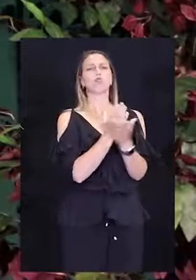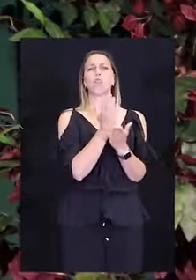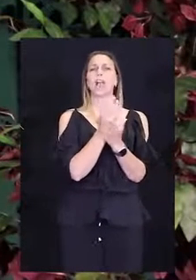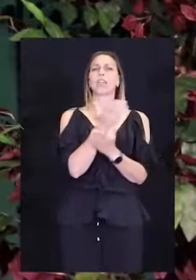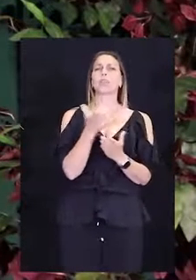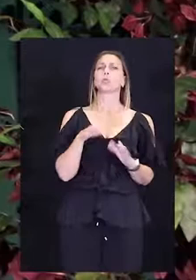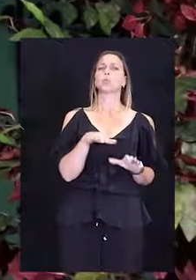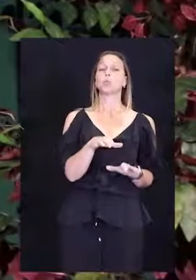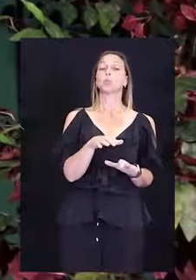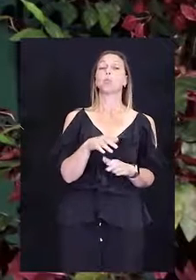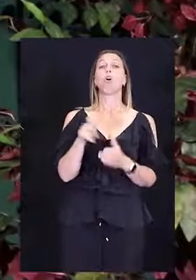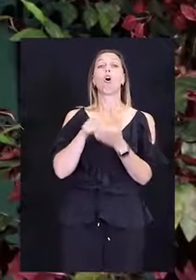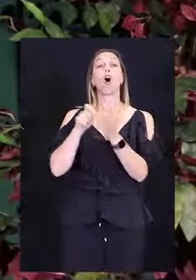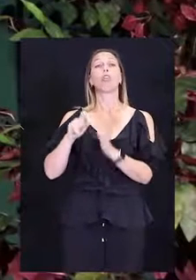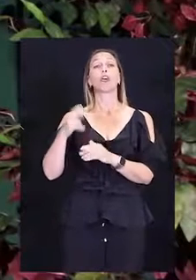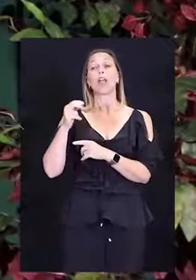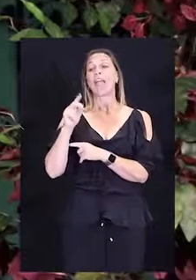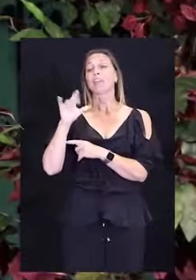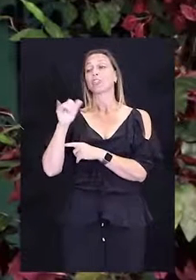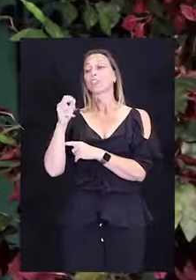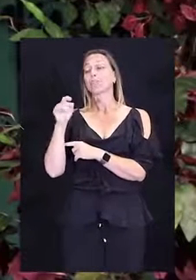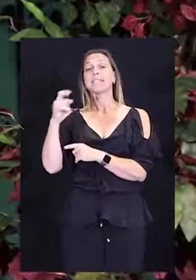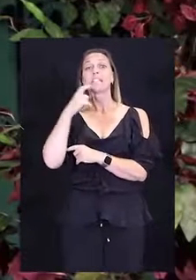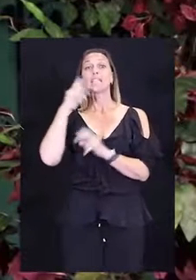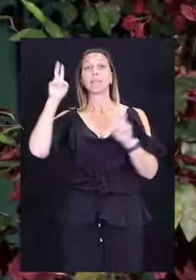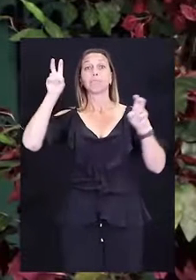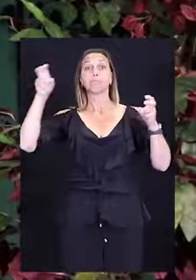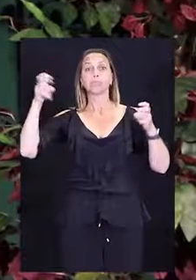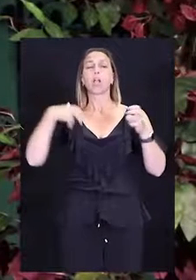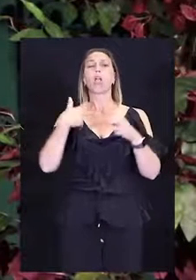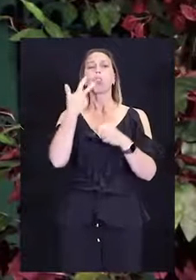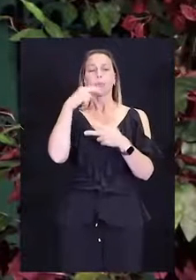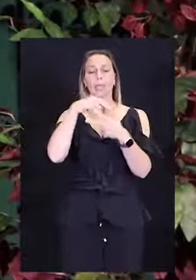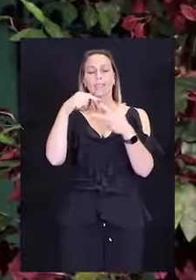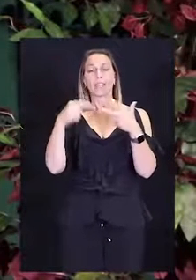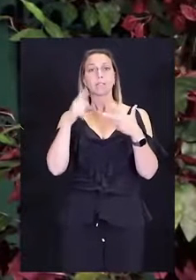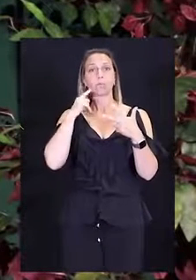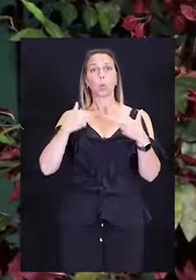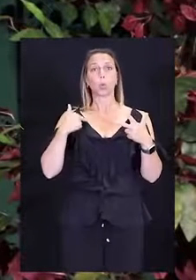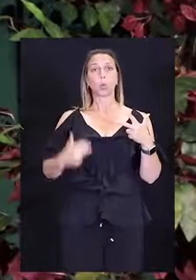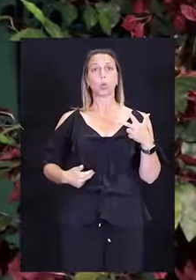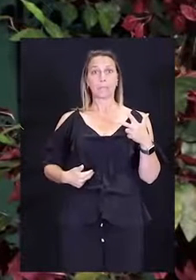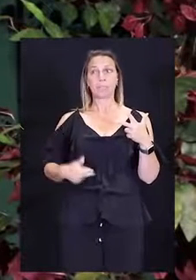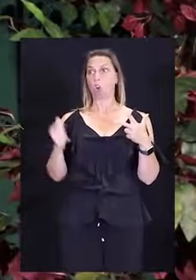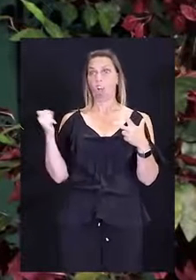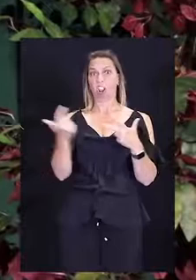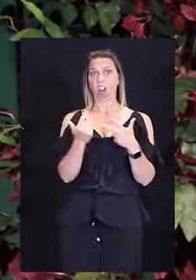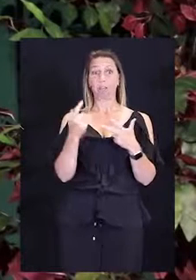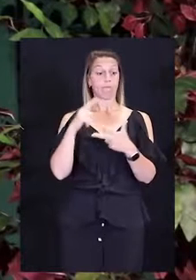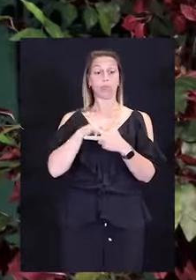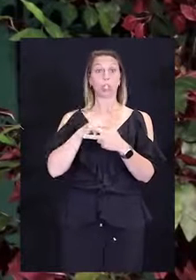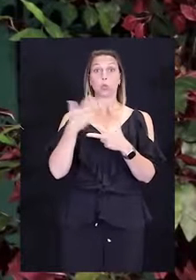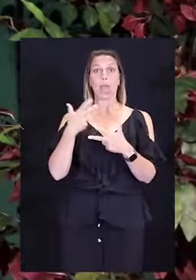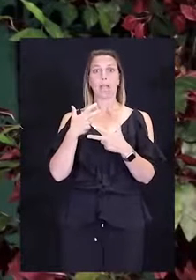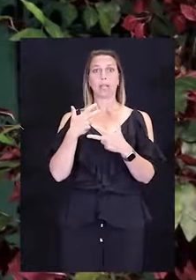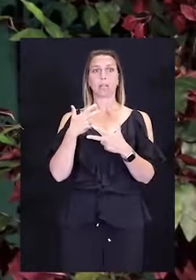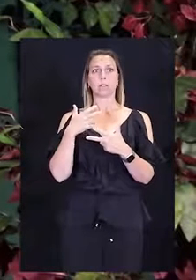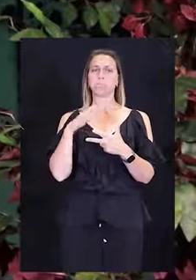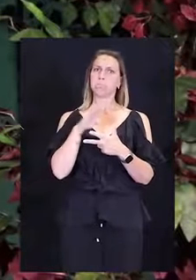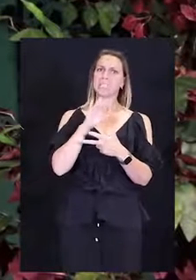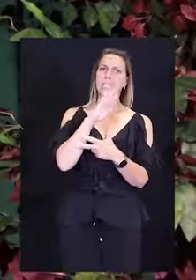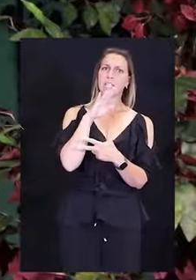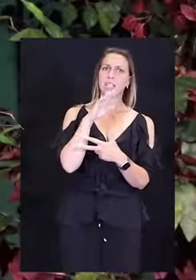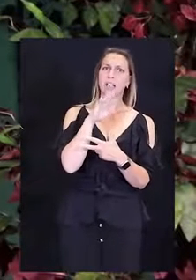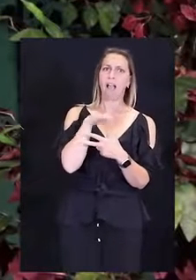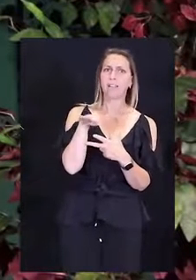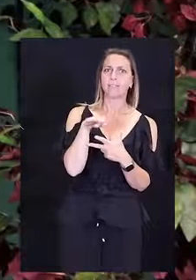do. American author Henry James stated, "There are three things in human life that are important. The first is to be